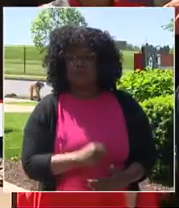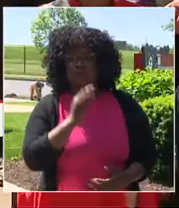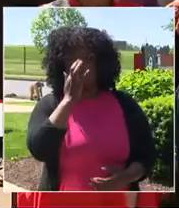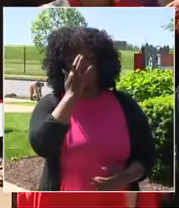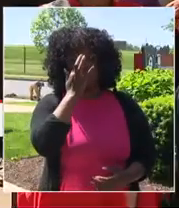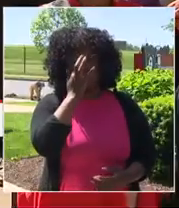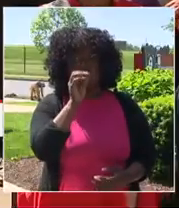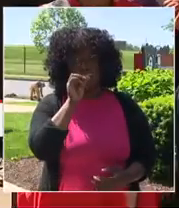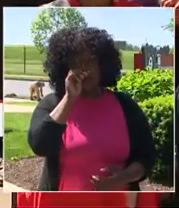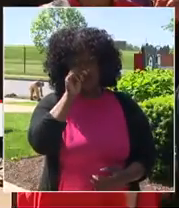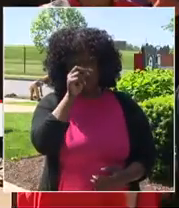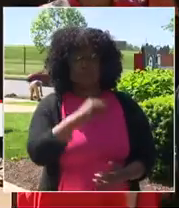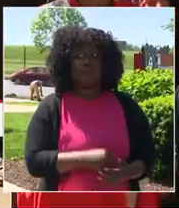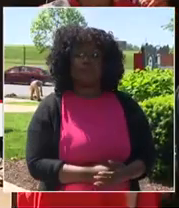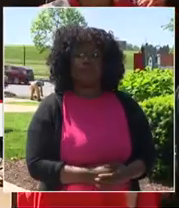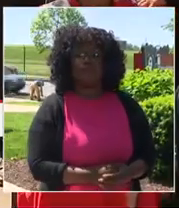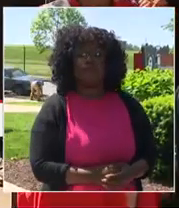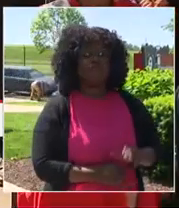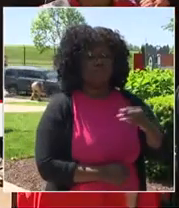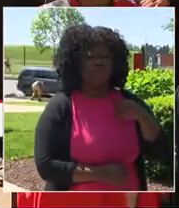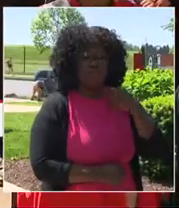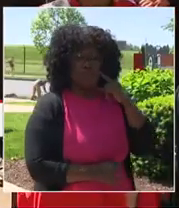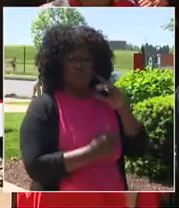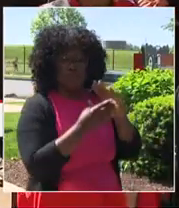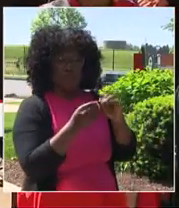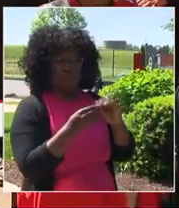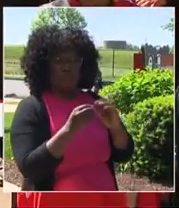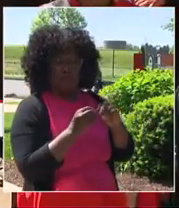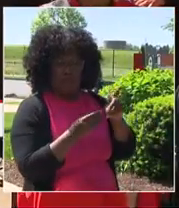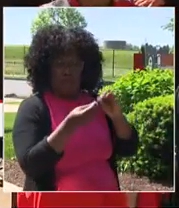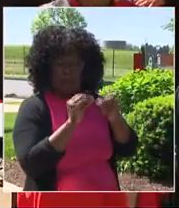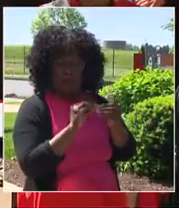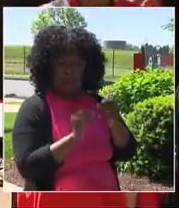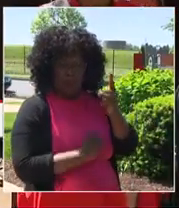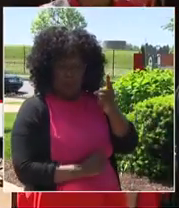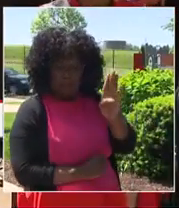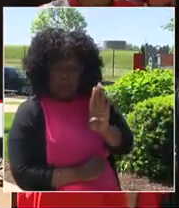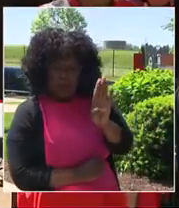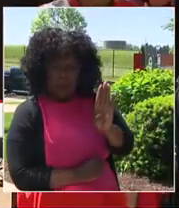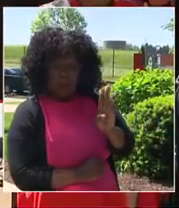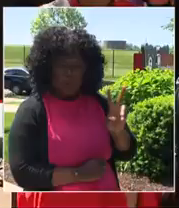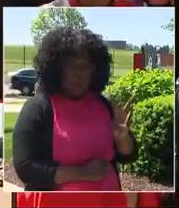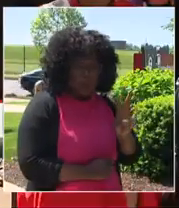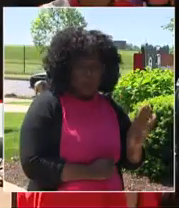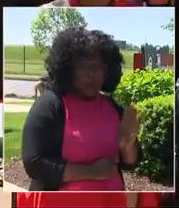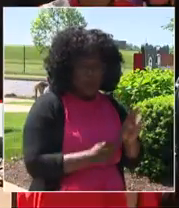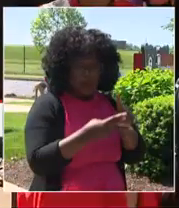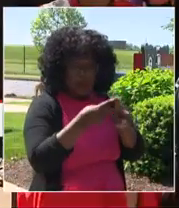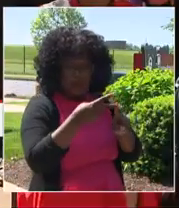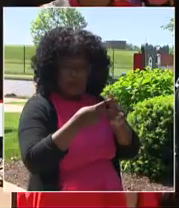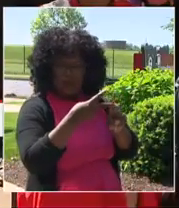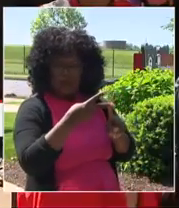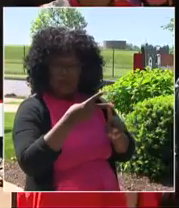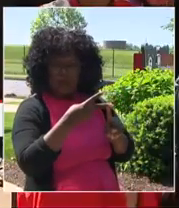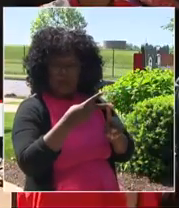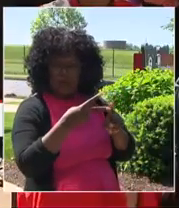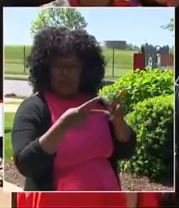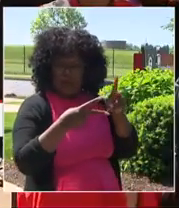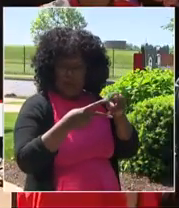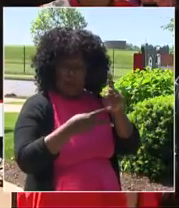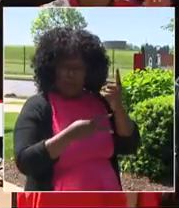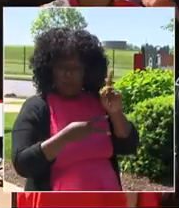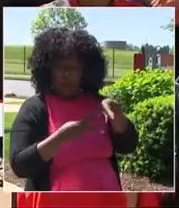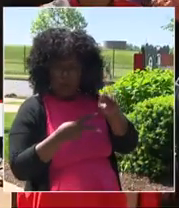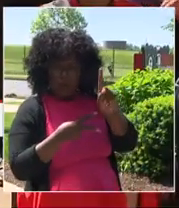I've heard 2 numbers, 1 billion, 2 billion, and I think in your one sheet it says the cuts would be 1.1 billion, but would result.